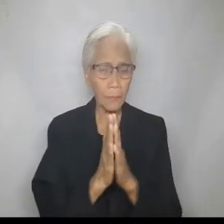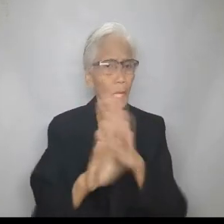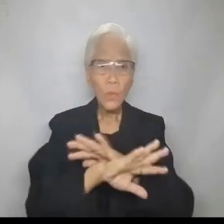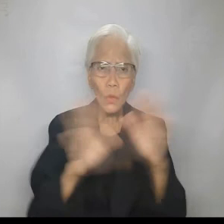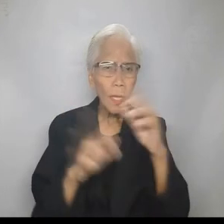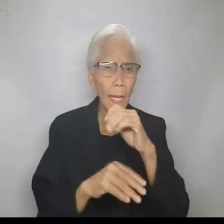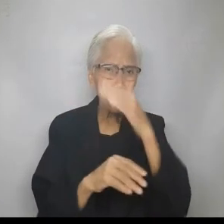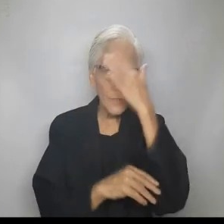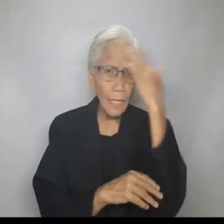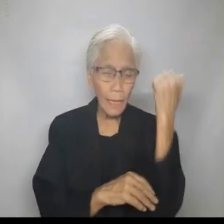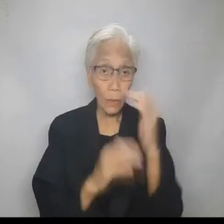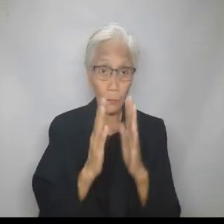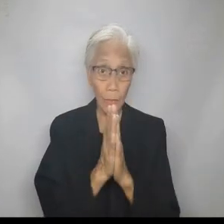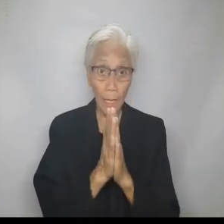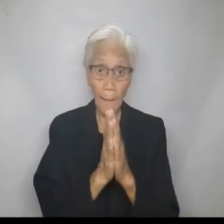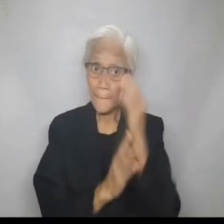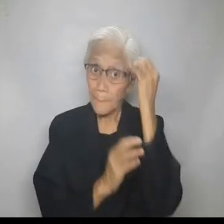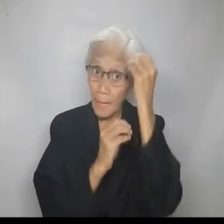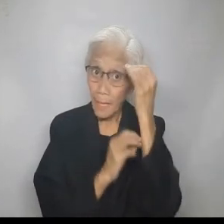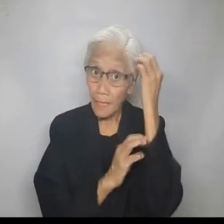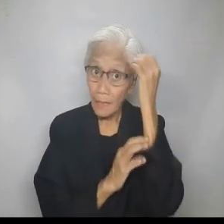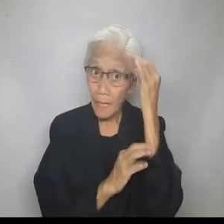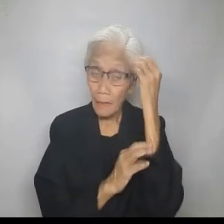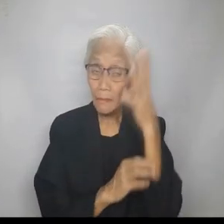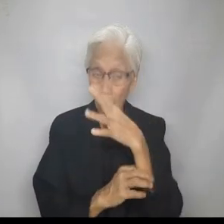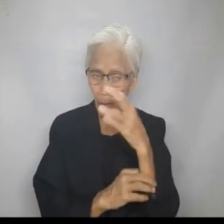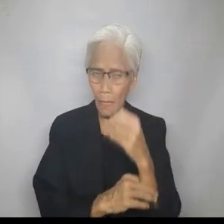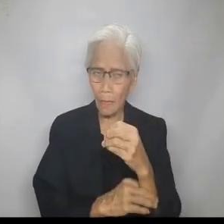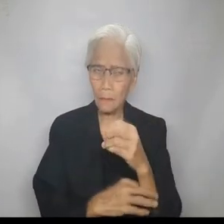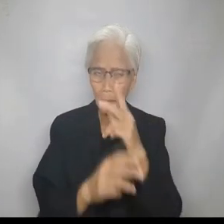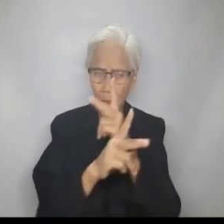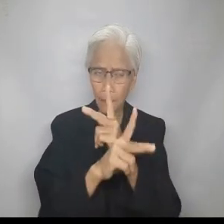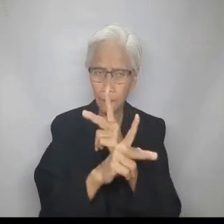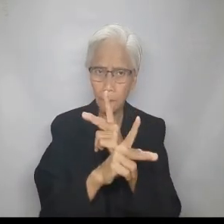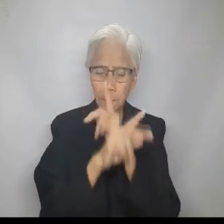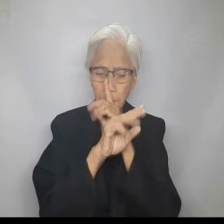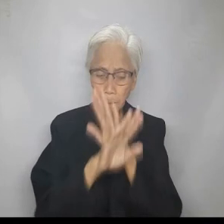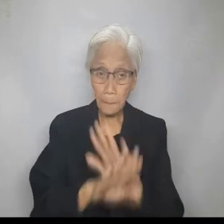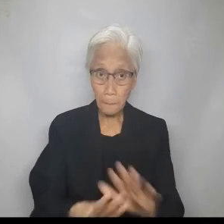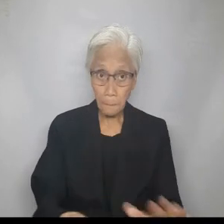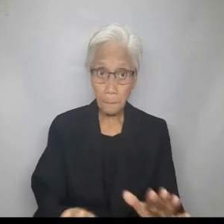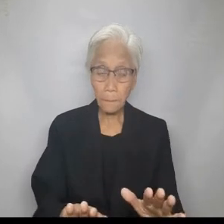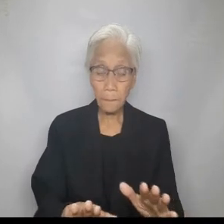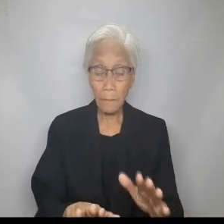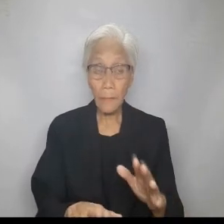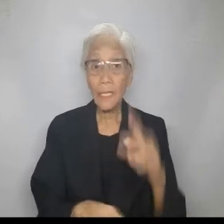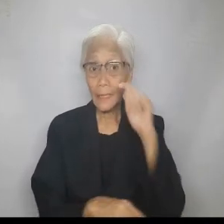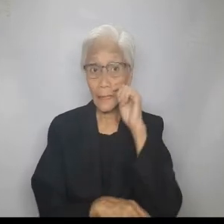of prayer. Do not forget to pray, meditate, and keep sacred